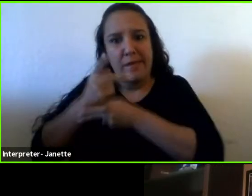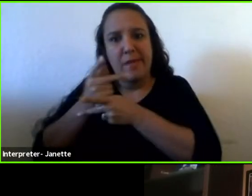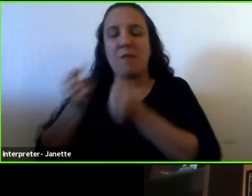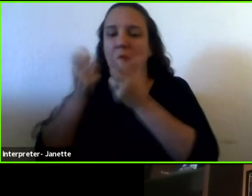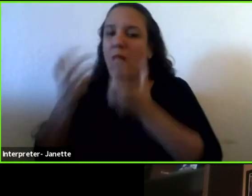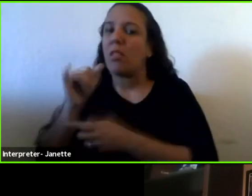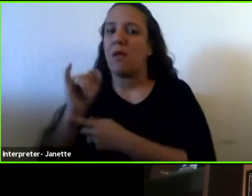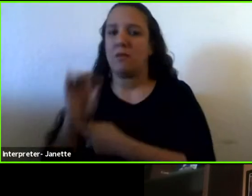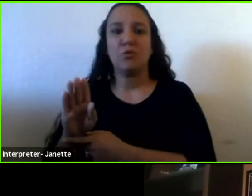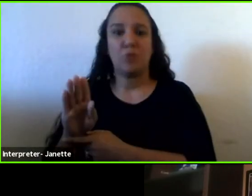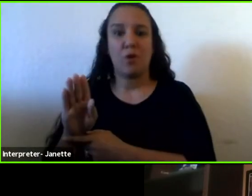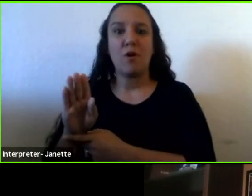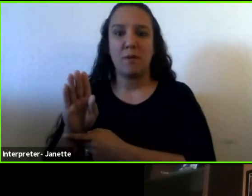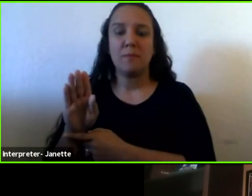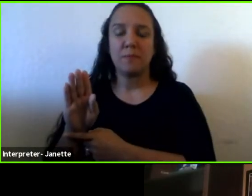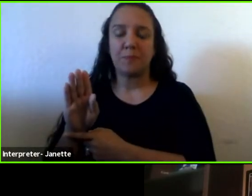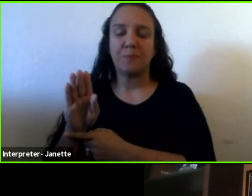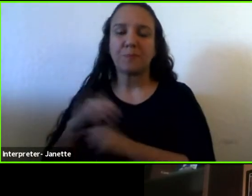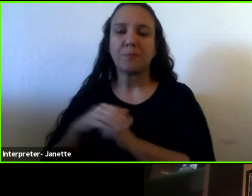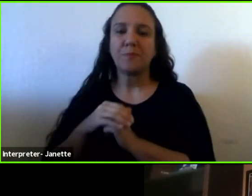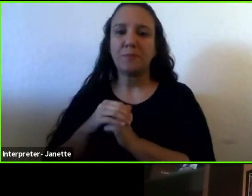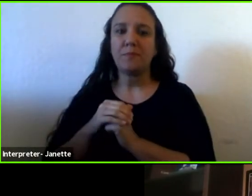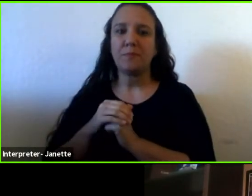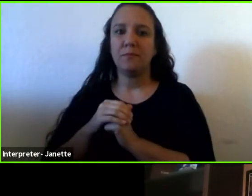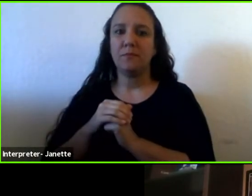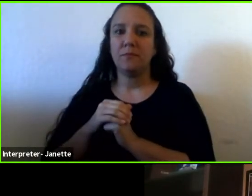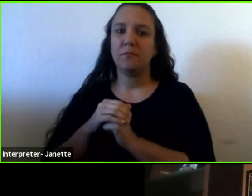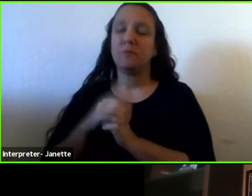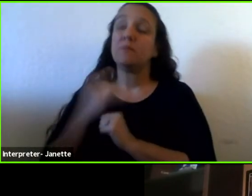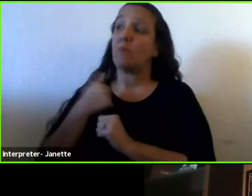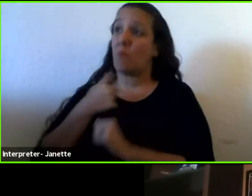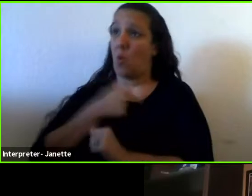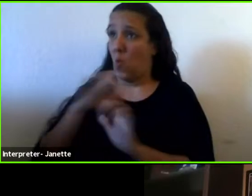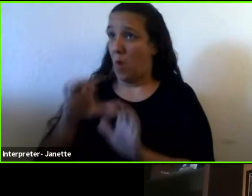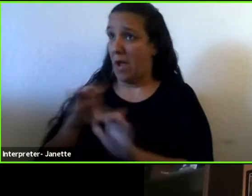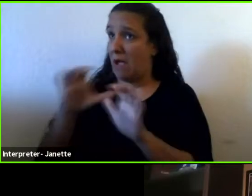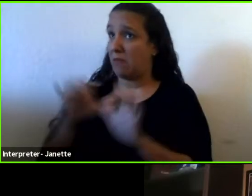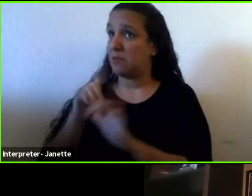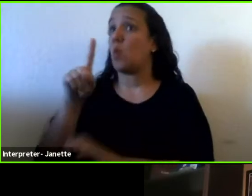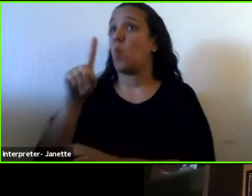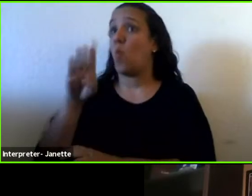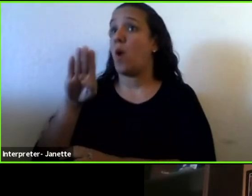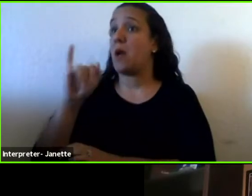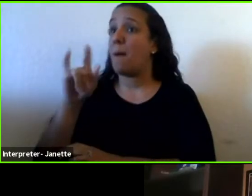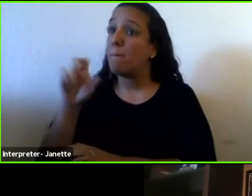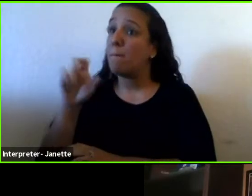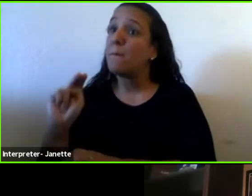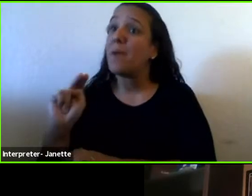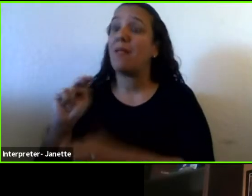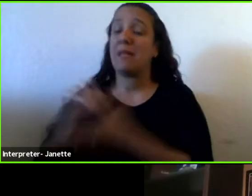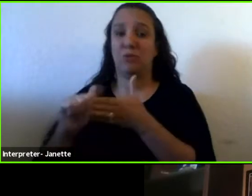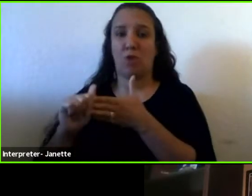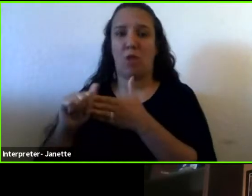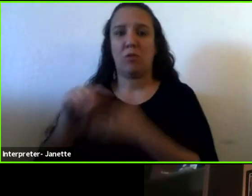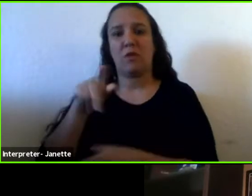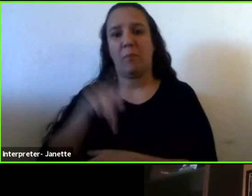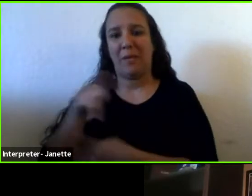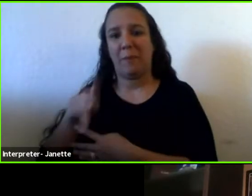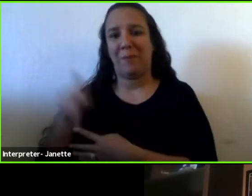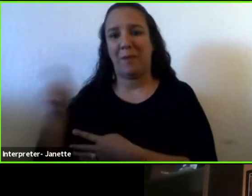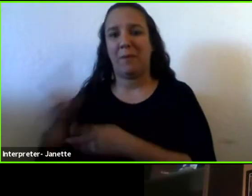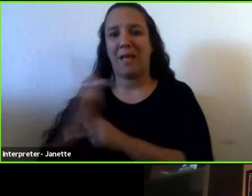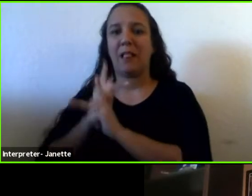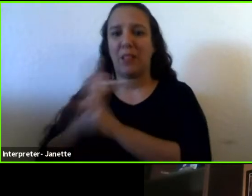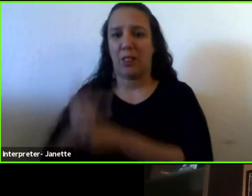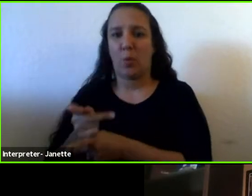condensed period. We did, almost $1 billion of PPP loans. That platform